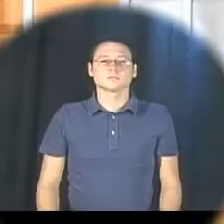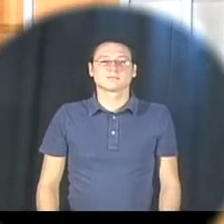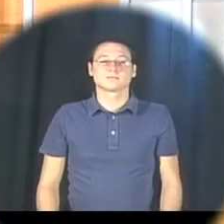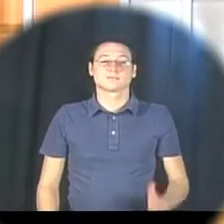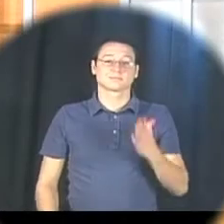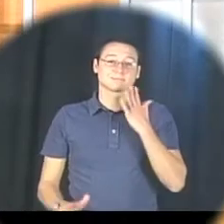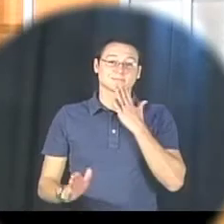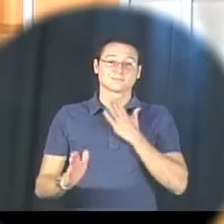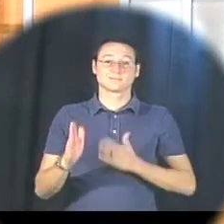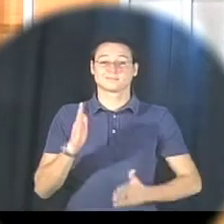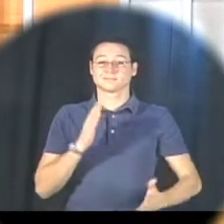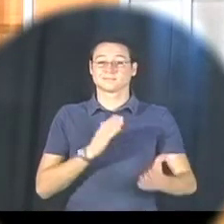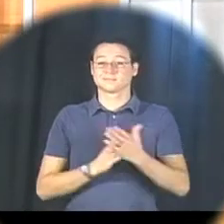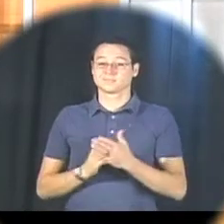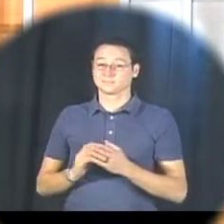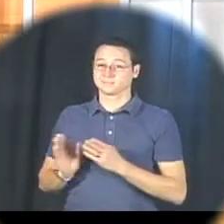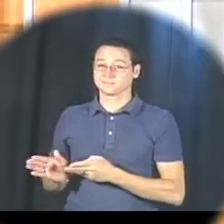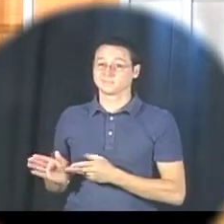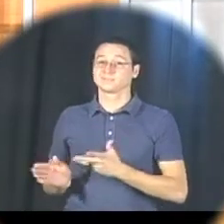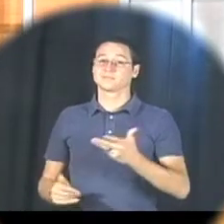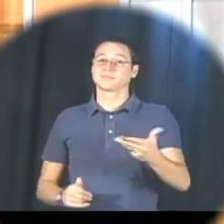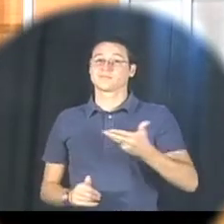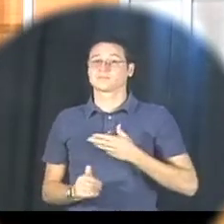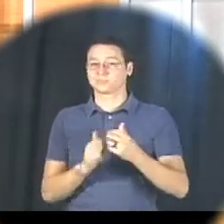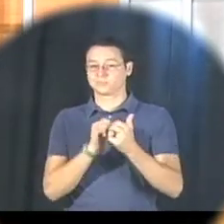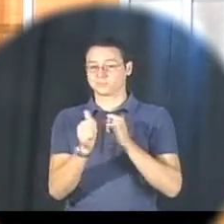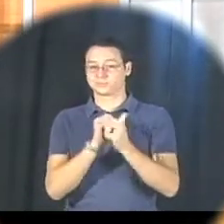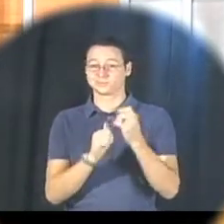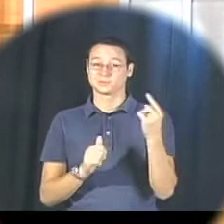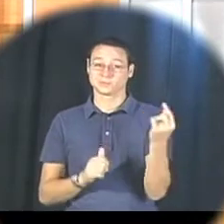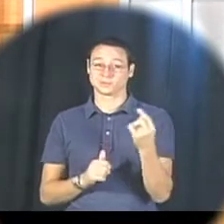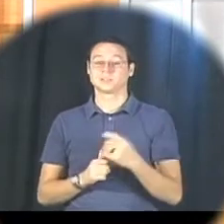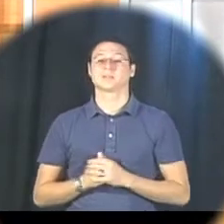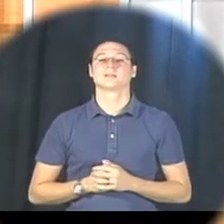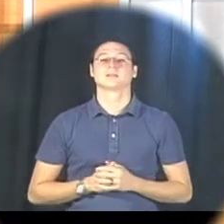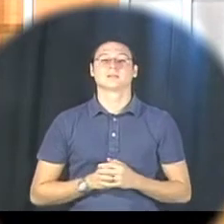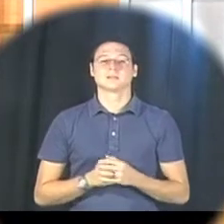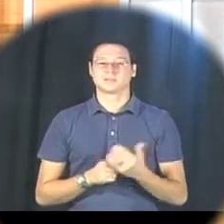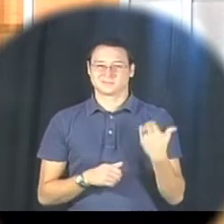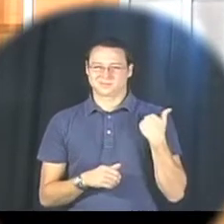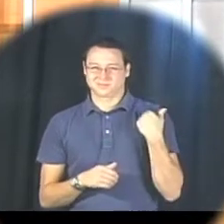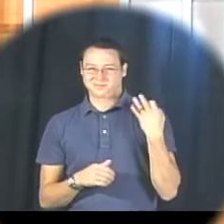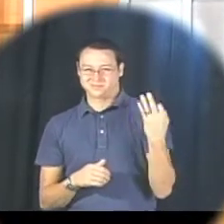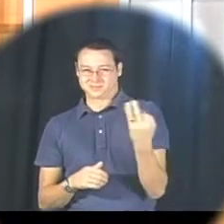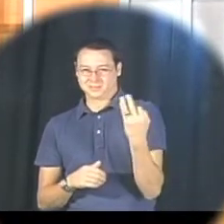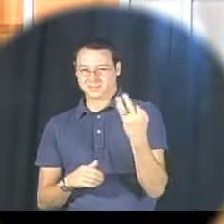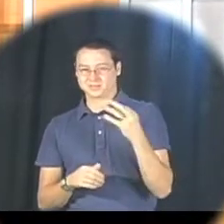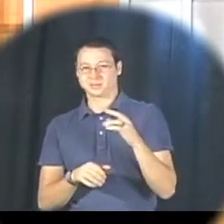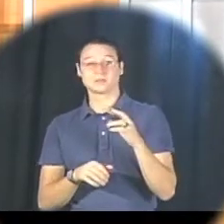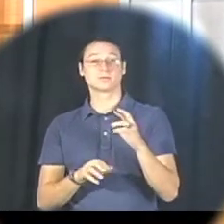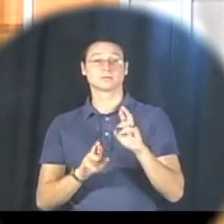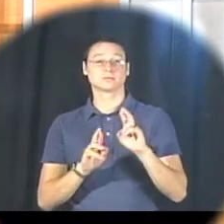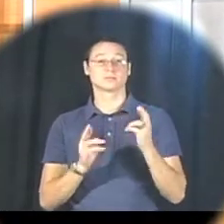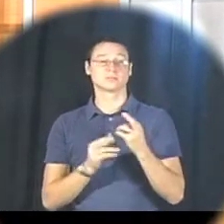Good morning, Braves. I'm Brad Horton. Welcome to BBC Sports Tuesday. On this past Friday at the regional championship